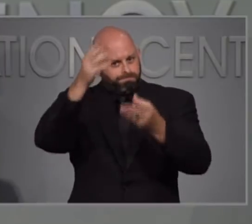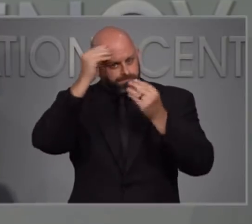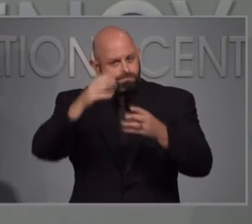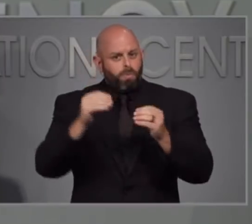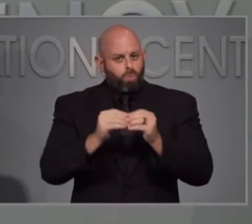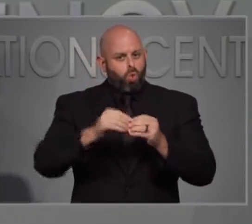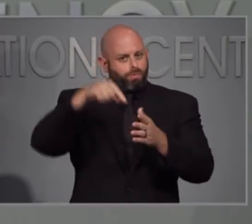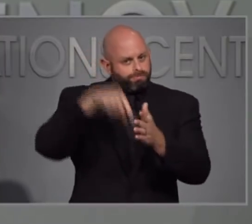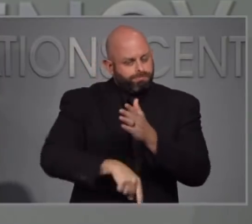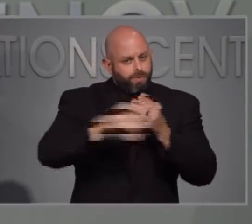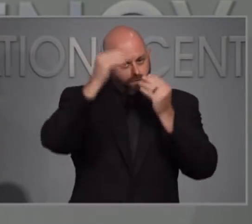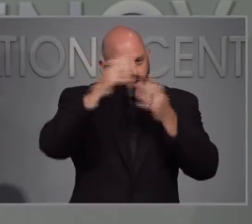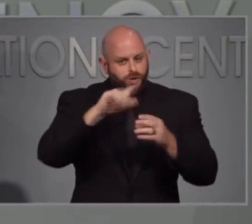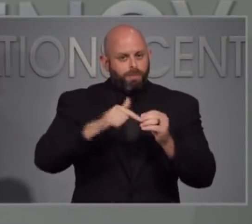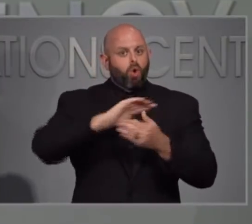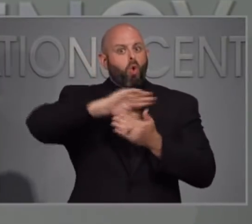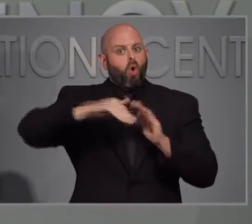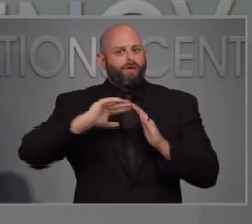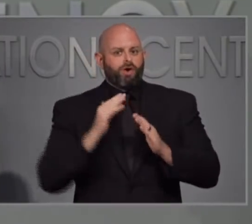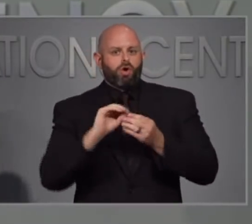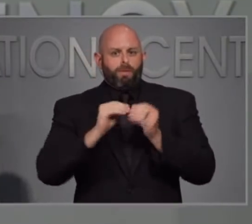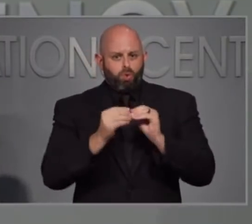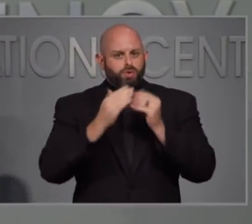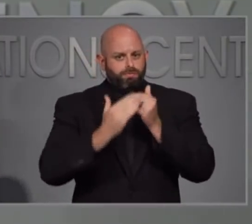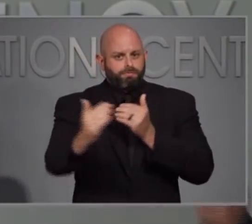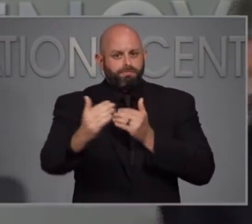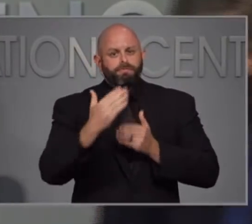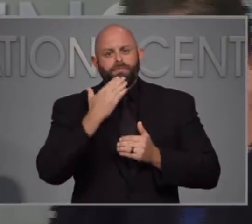our trends as we go here. Thank you.